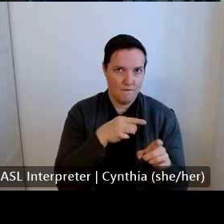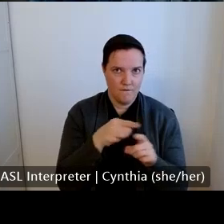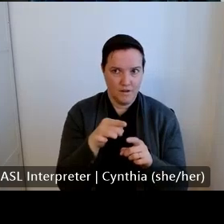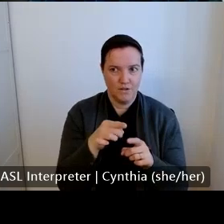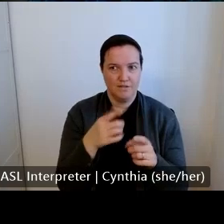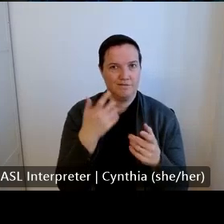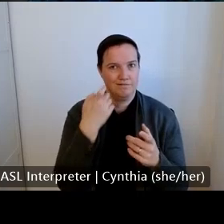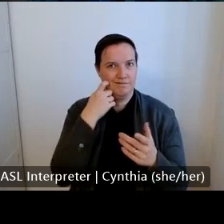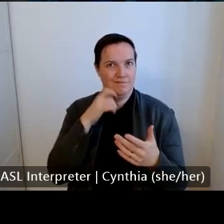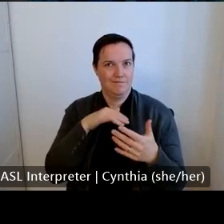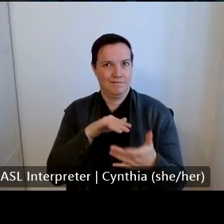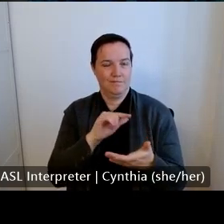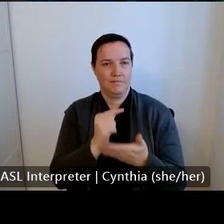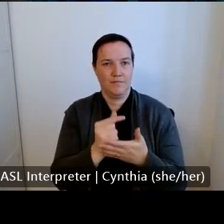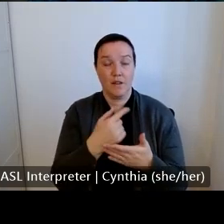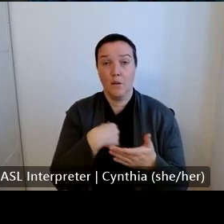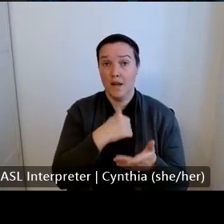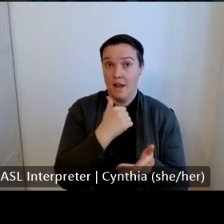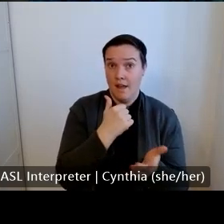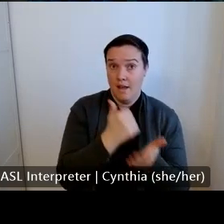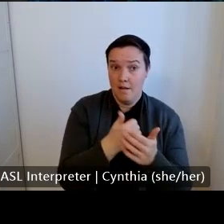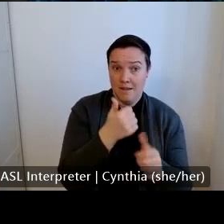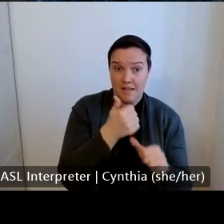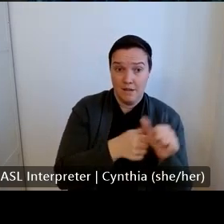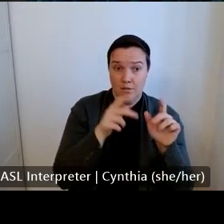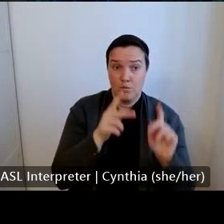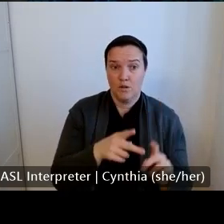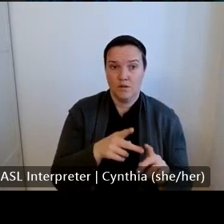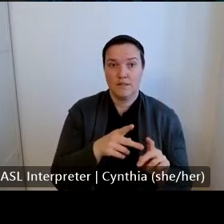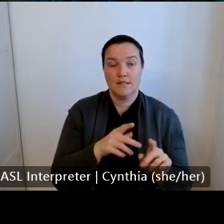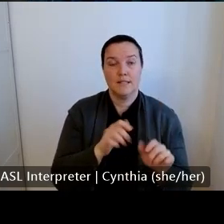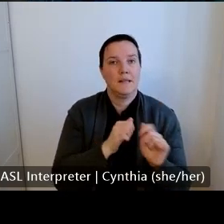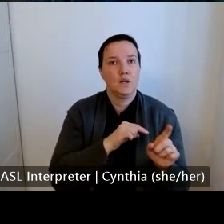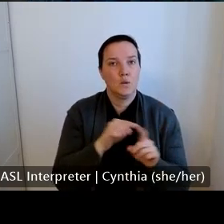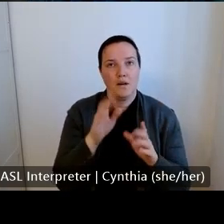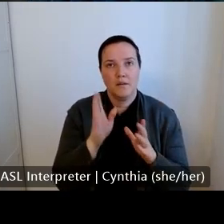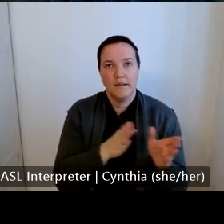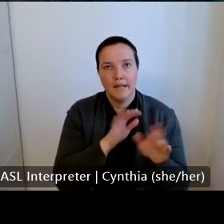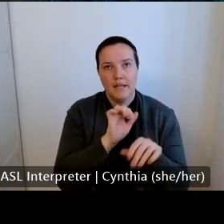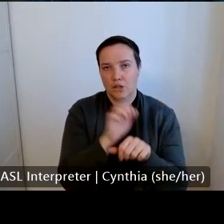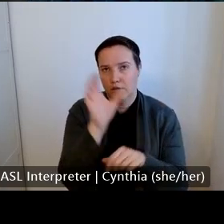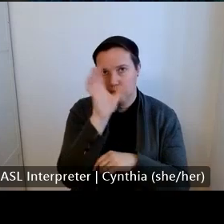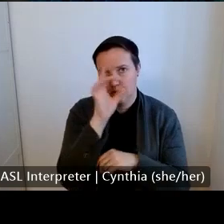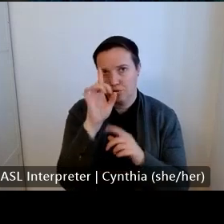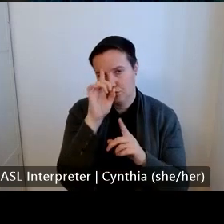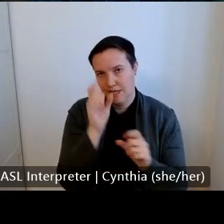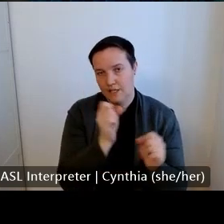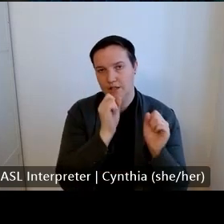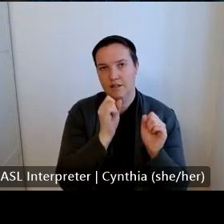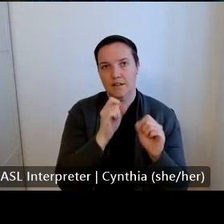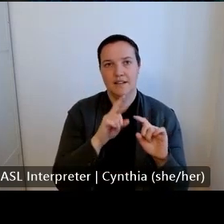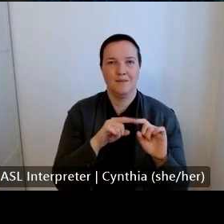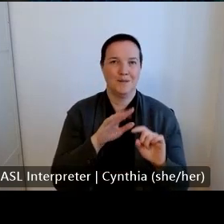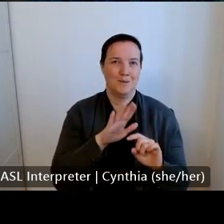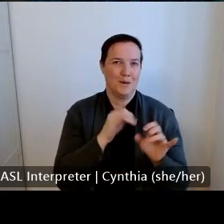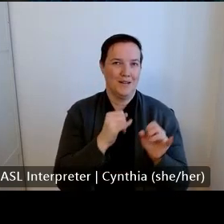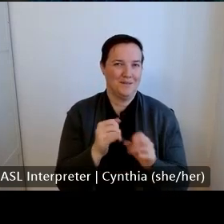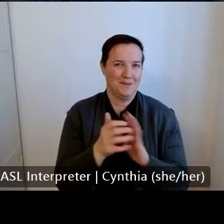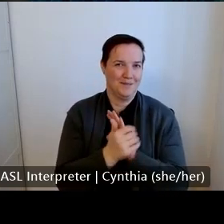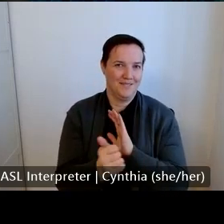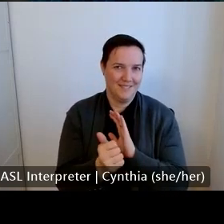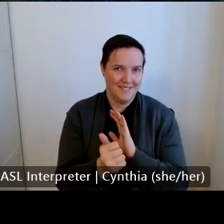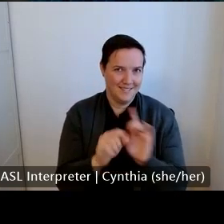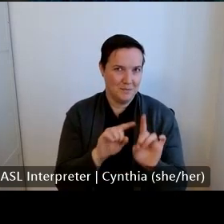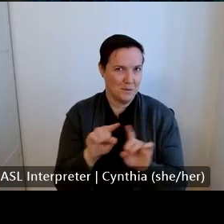study. So we help each of you with career planning and job search strategies based on your individual skills